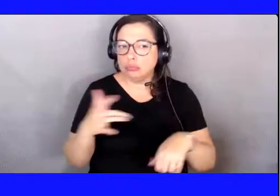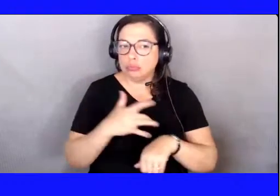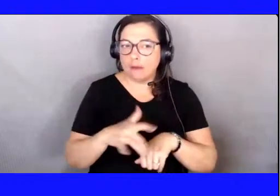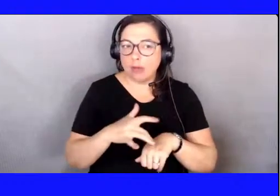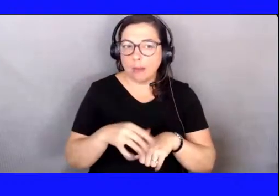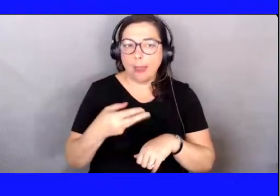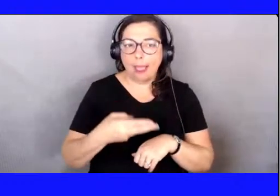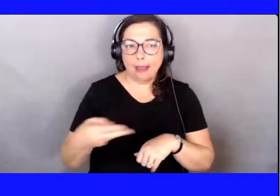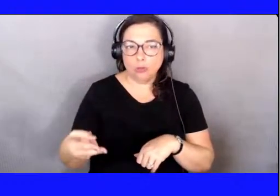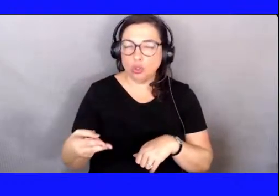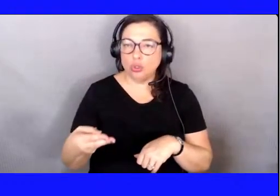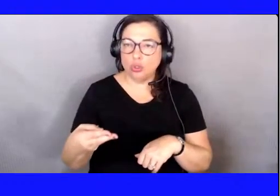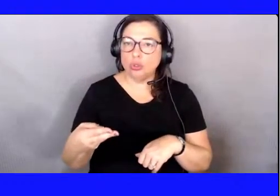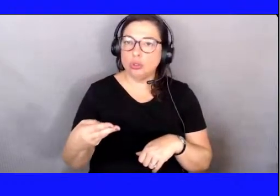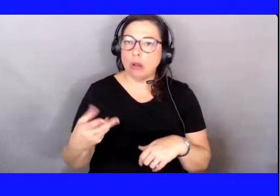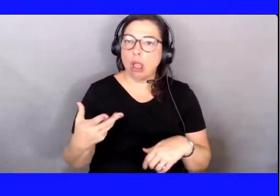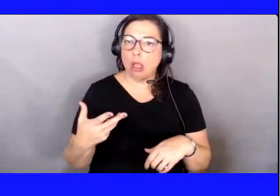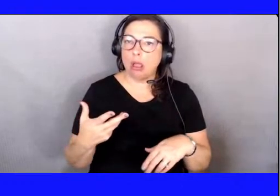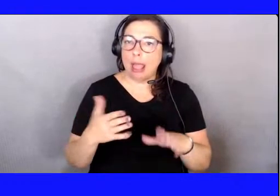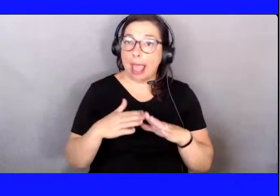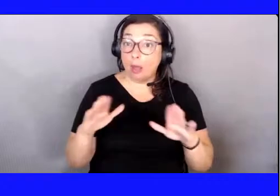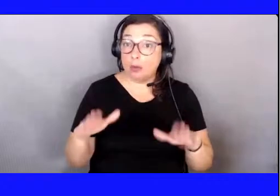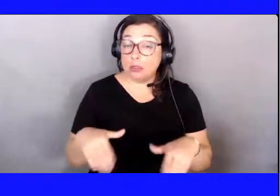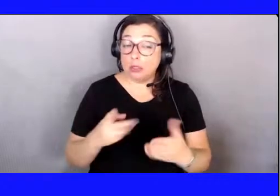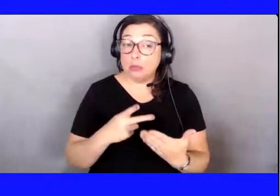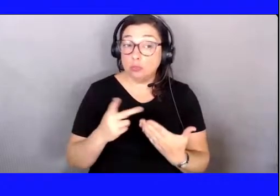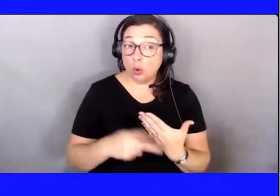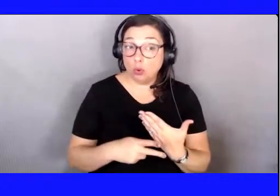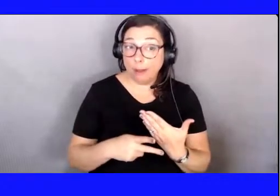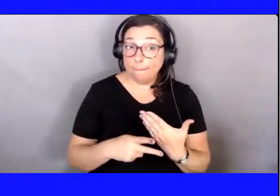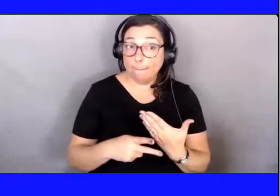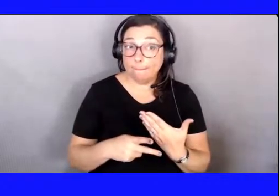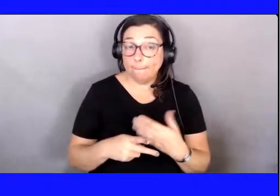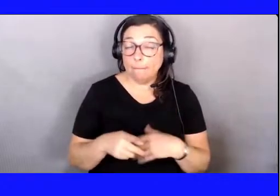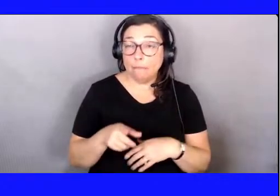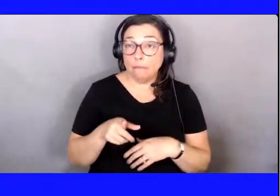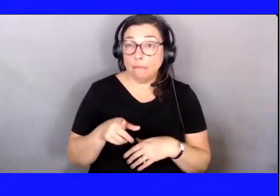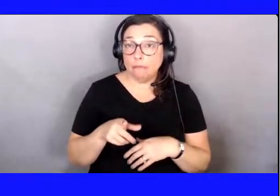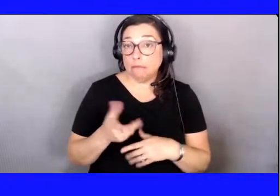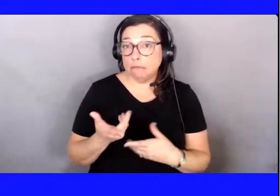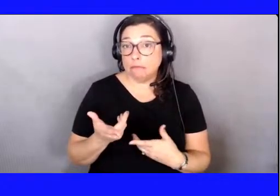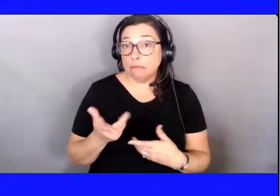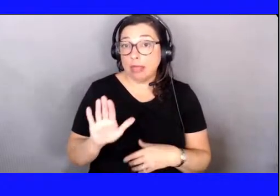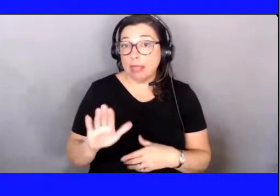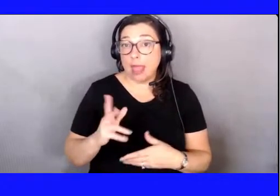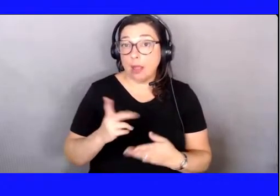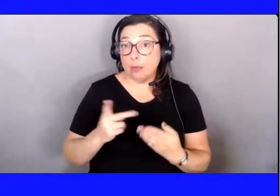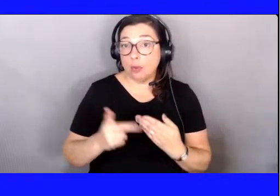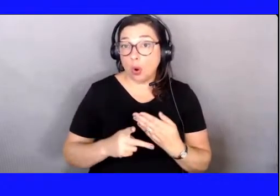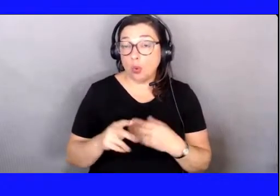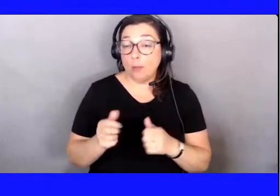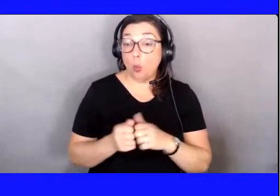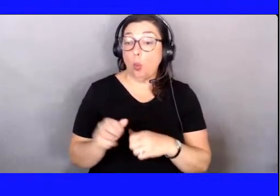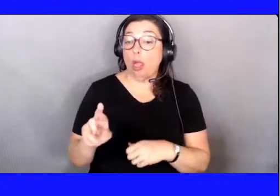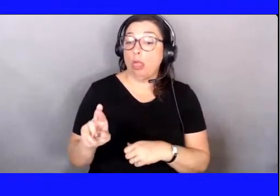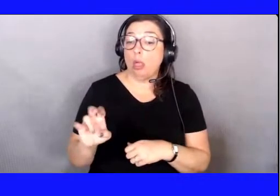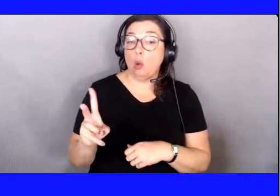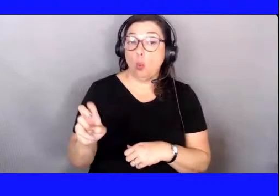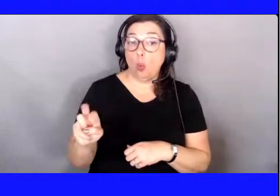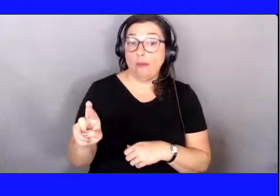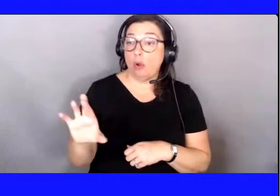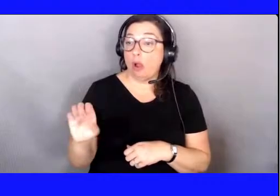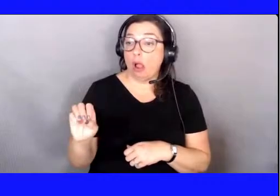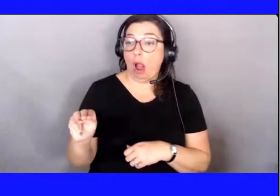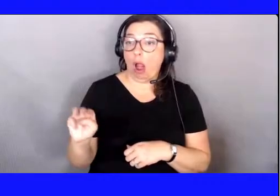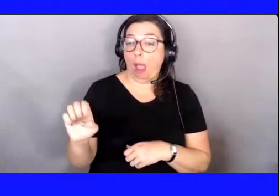H&H's Housing for Health program, and that their program at River Commons will seek to change